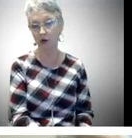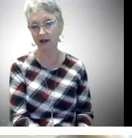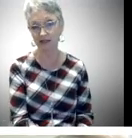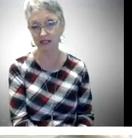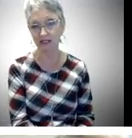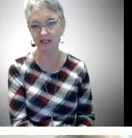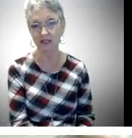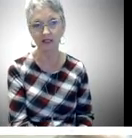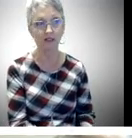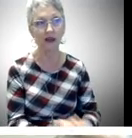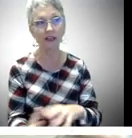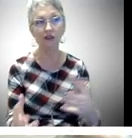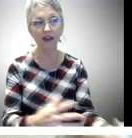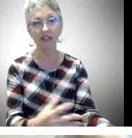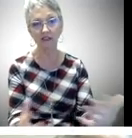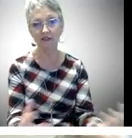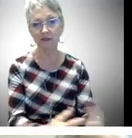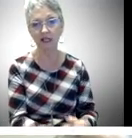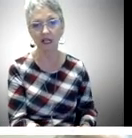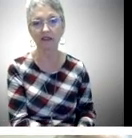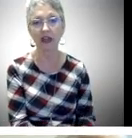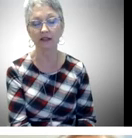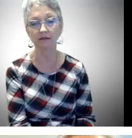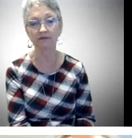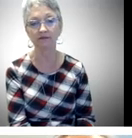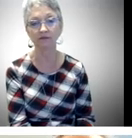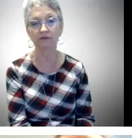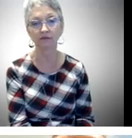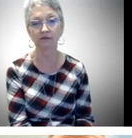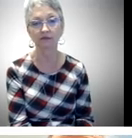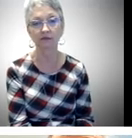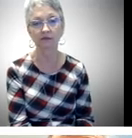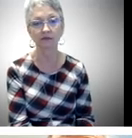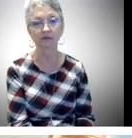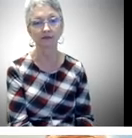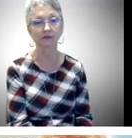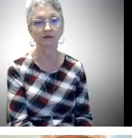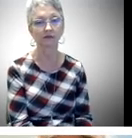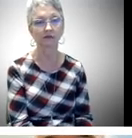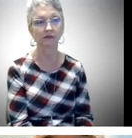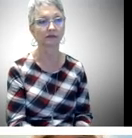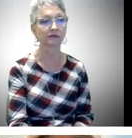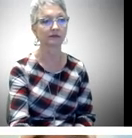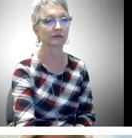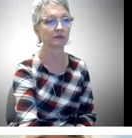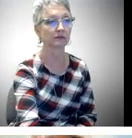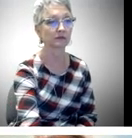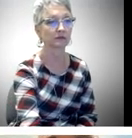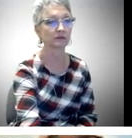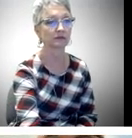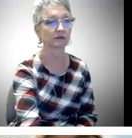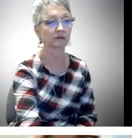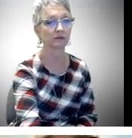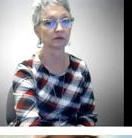not require this. So how do you advocate for somebody like that? Well, first of all, there's several, you have a lot of nice